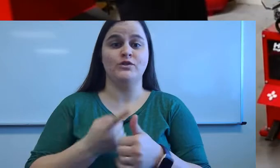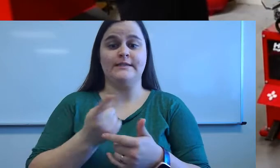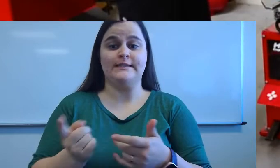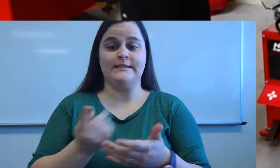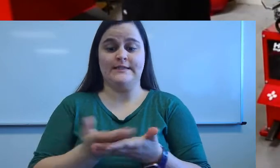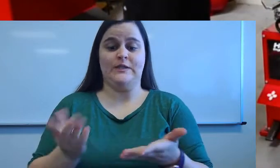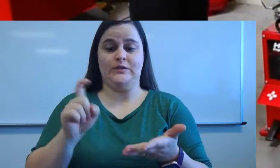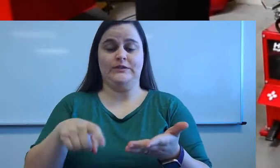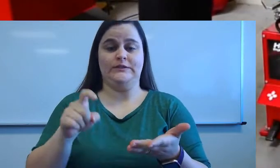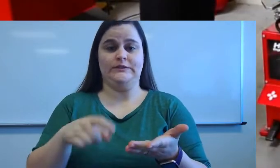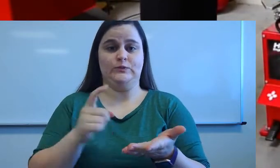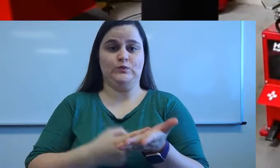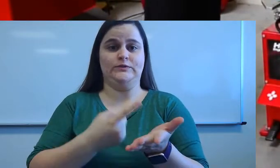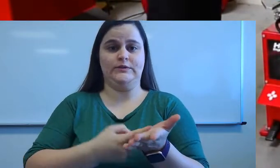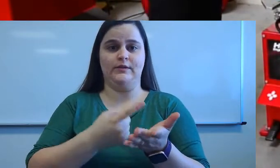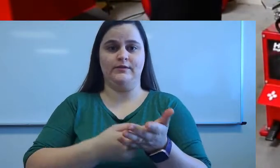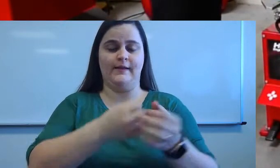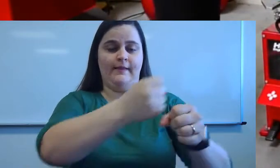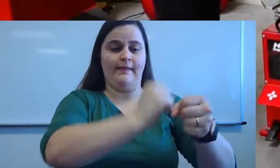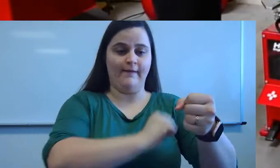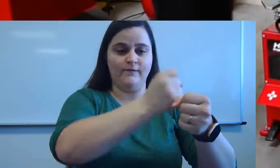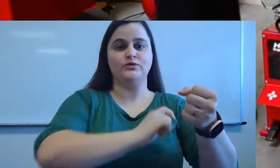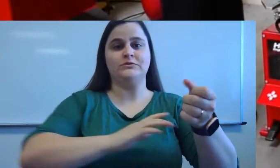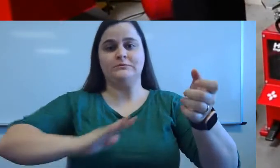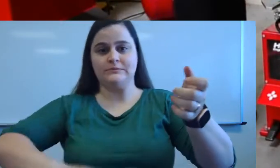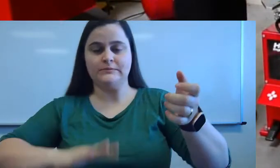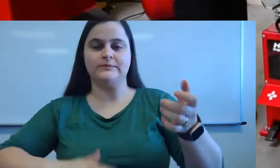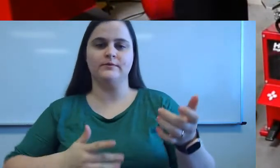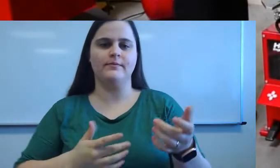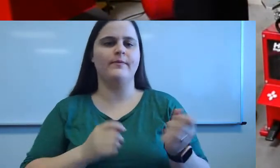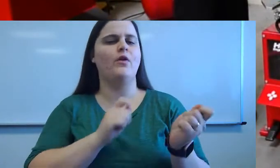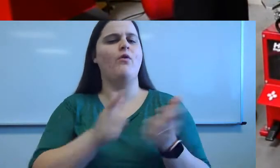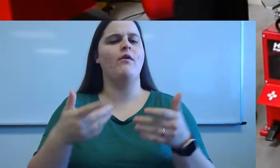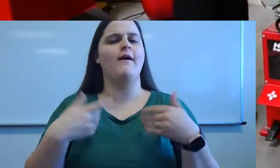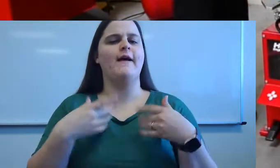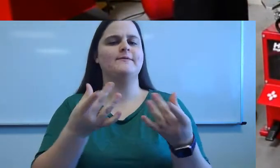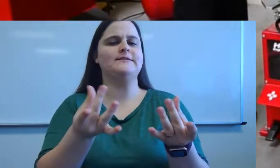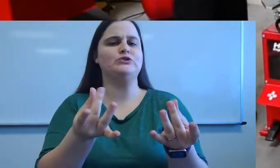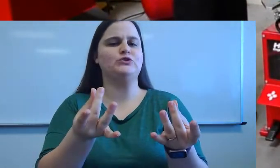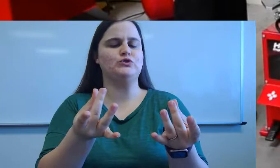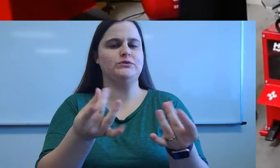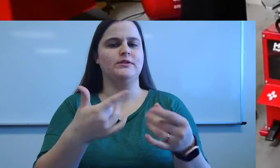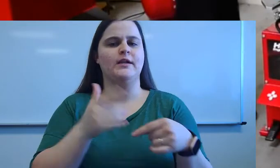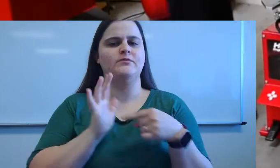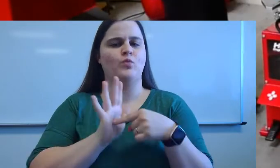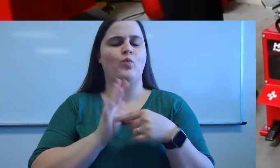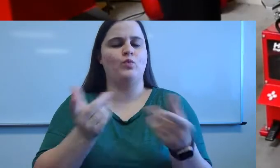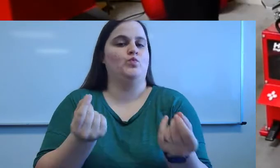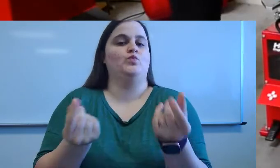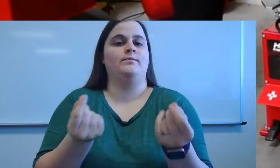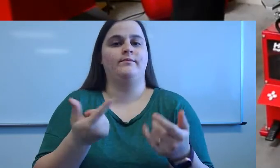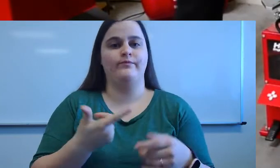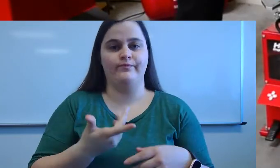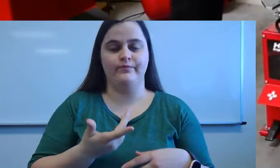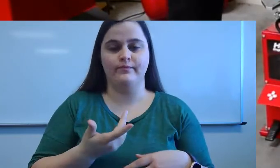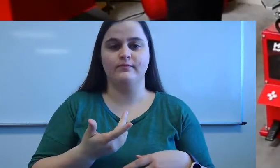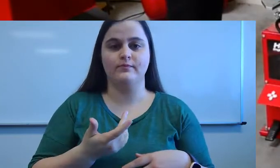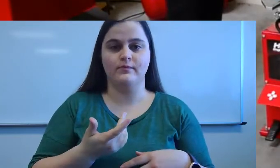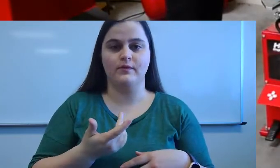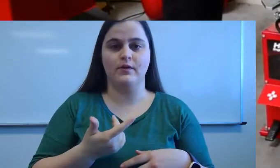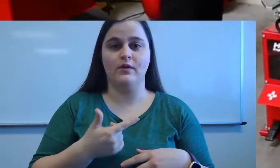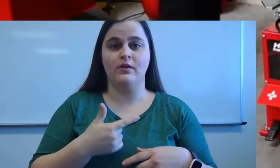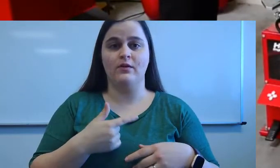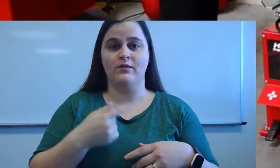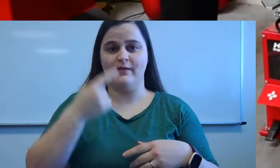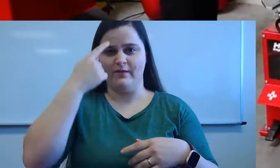of these levers and buttons. All of these levers and buttons have stickers and they kind of indicate what they do. For instance, this guy